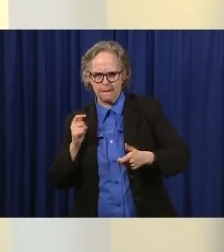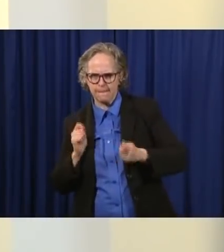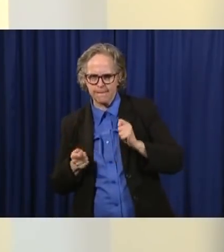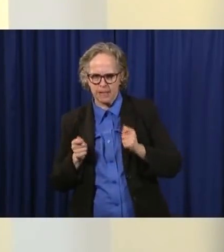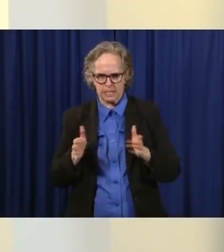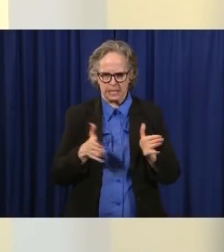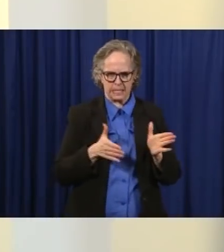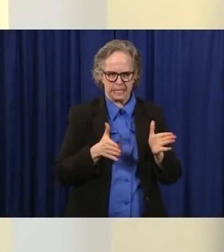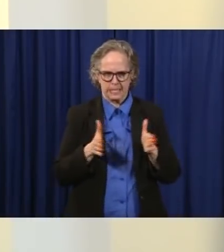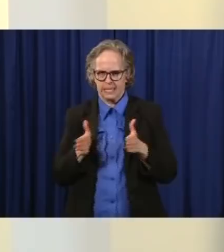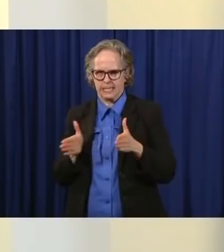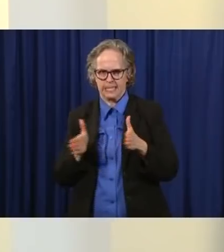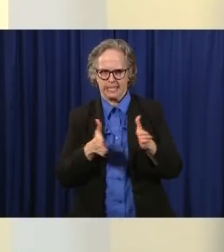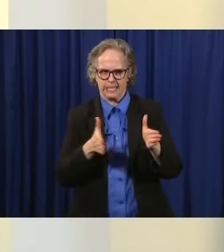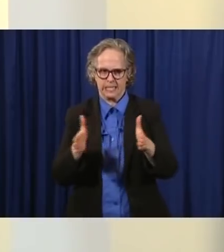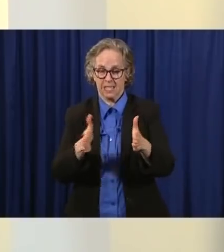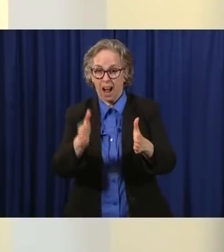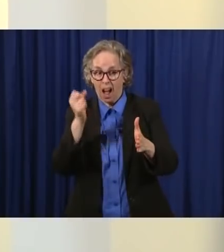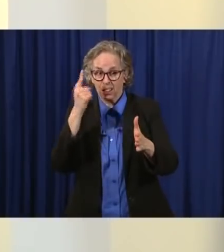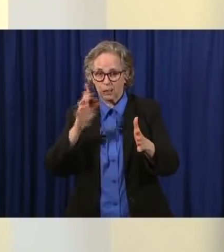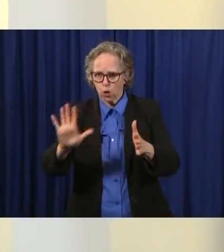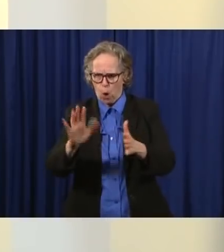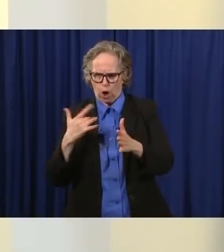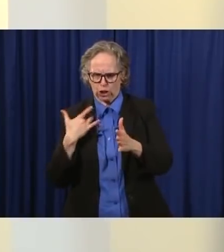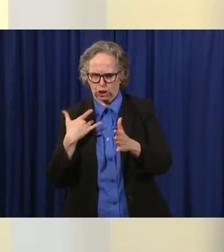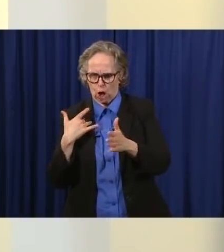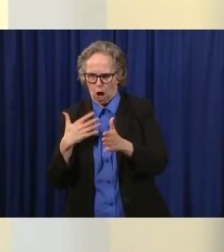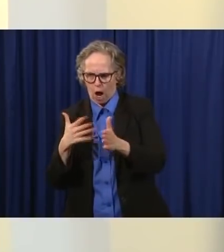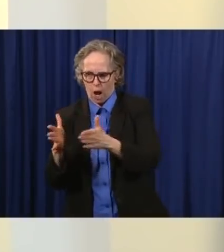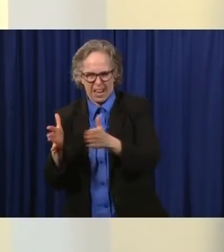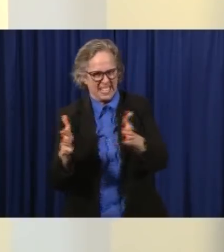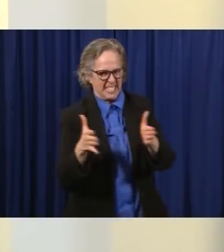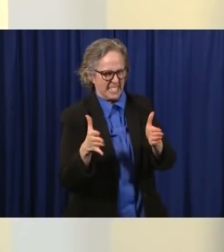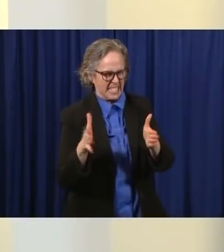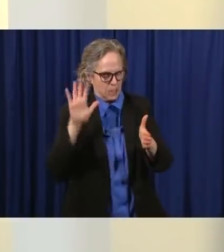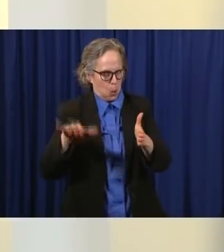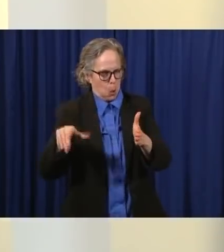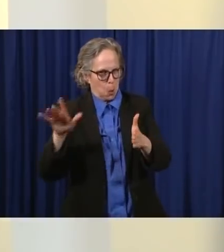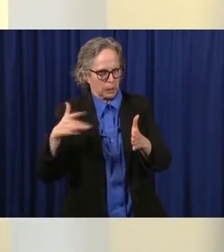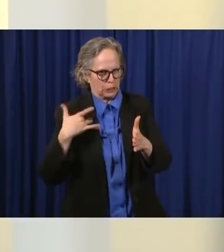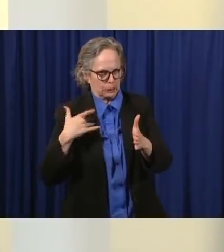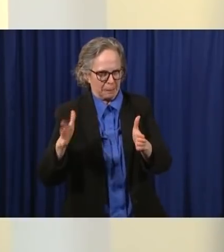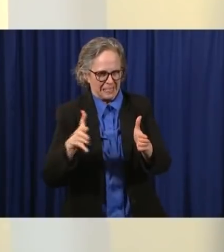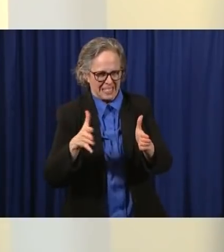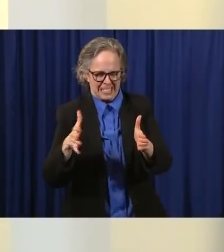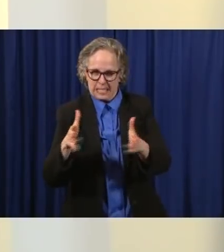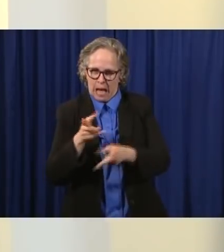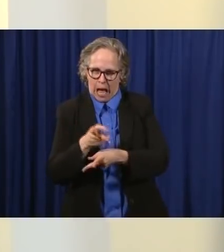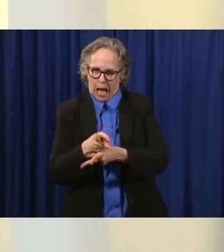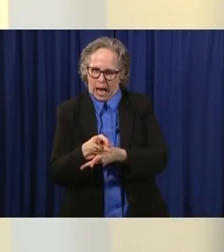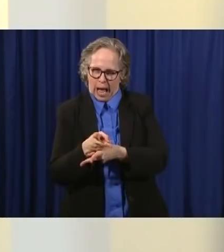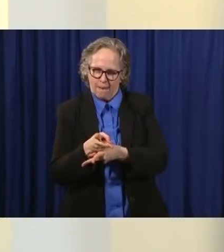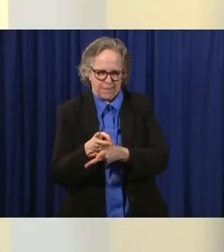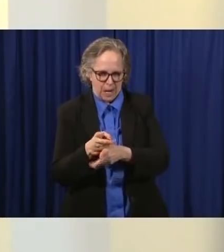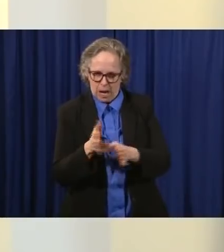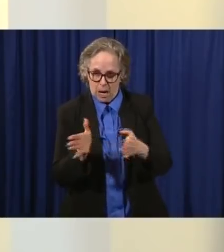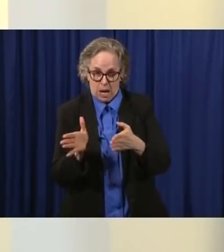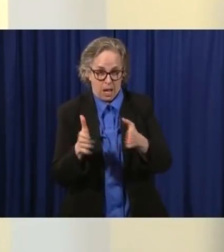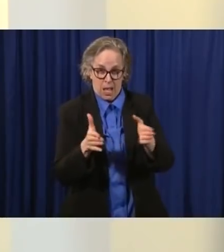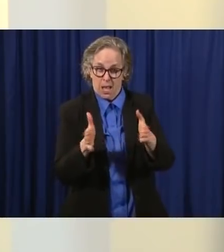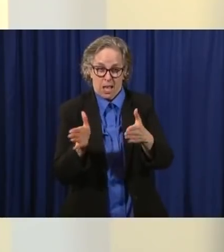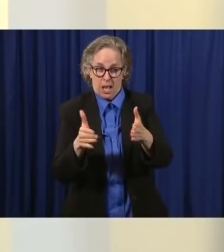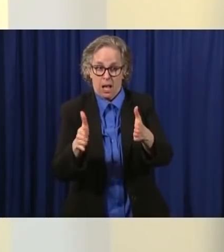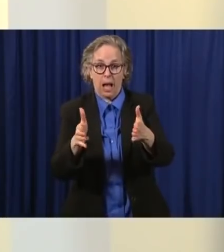and I think these are difficult decisions we're all making, and I think we have to make them carefully. I ask those of you at home to